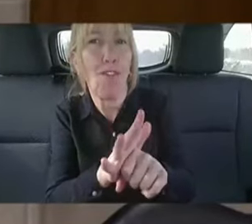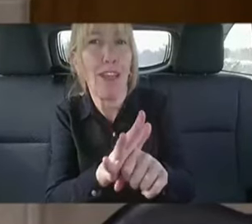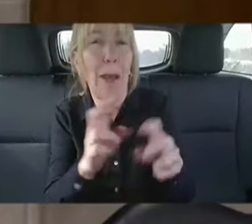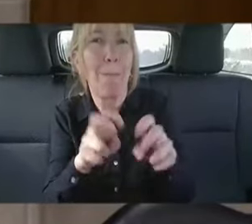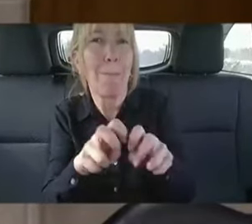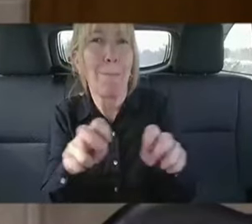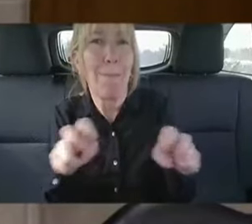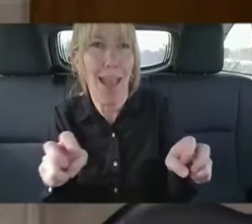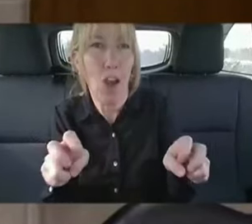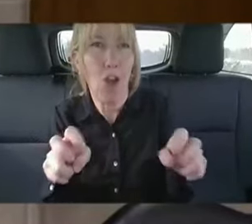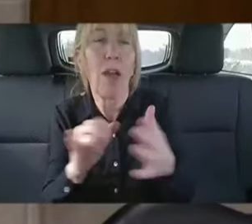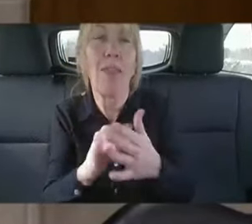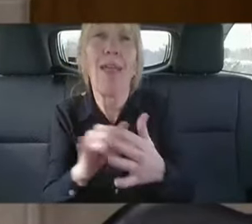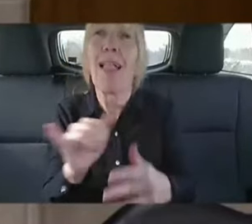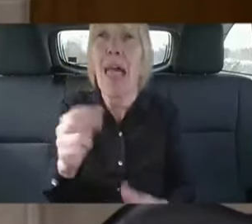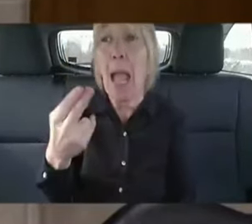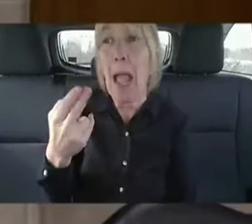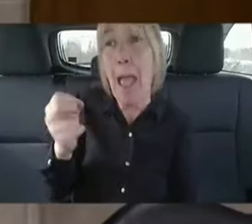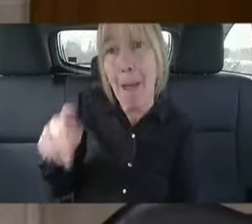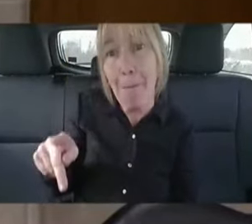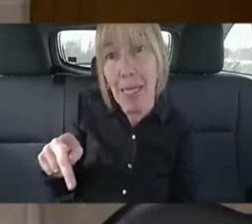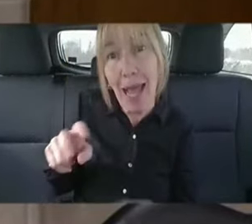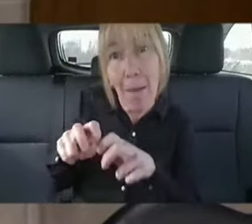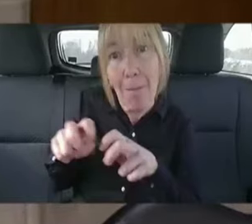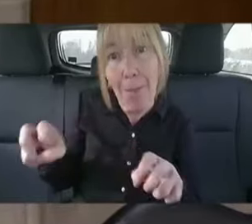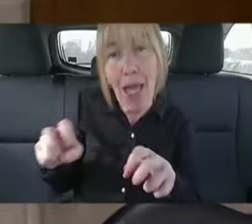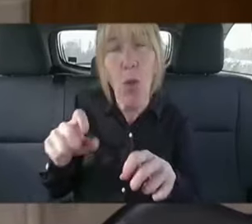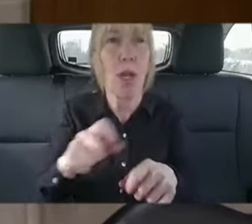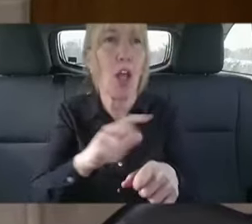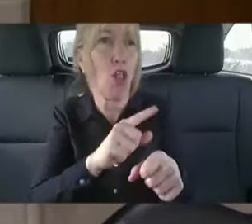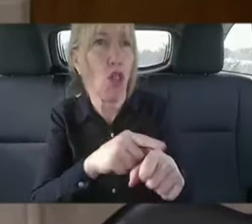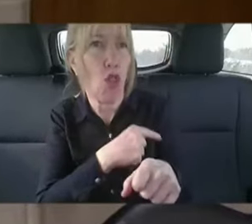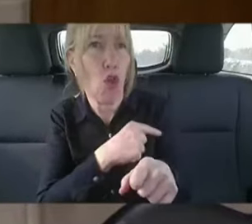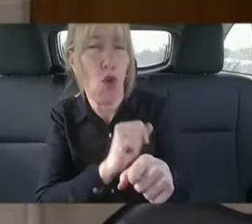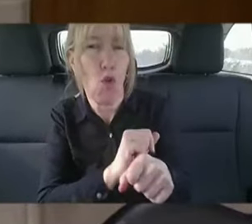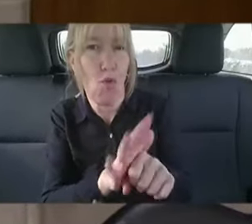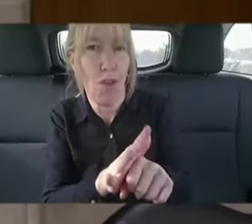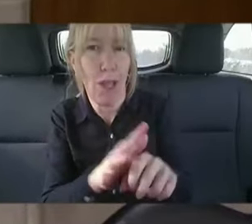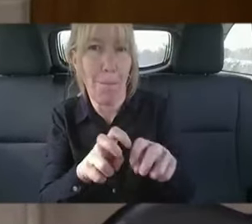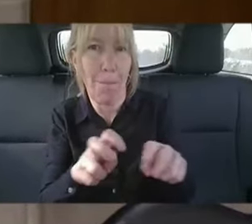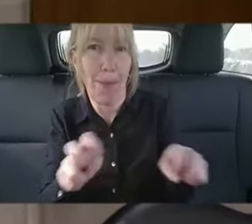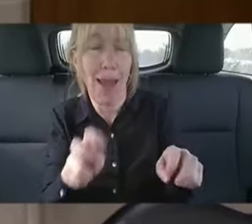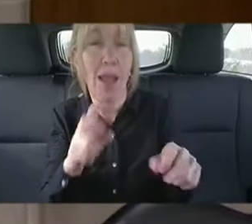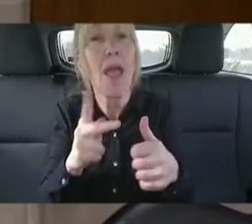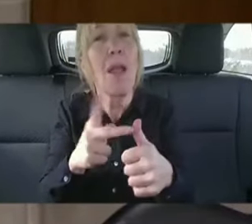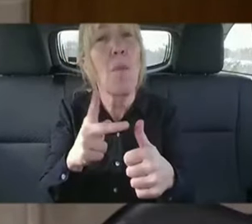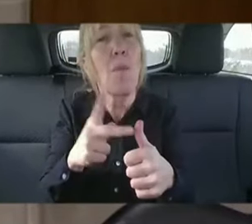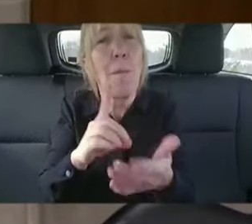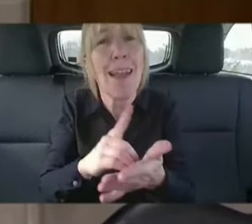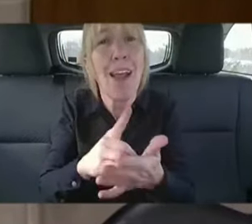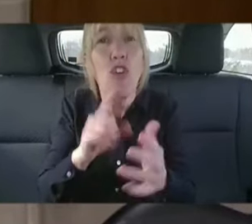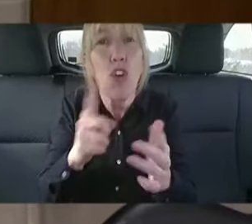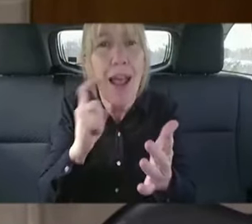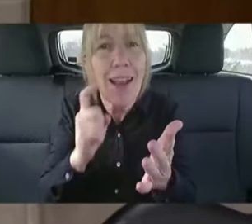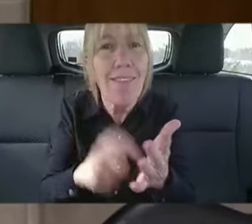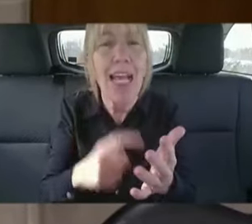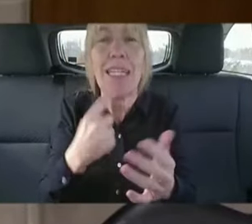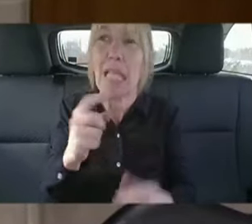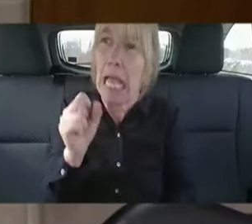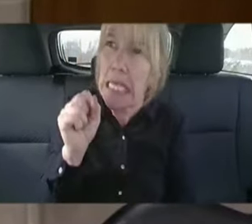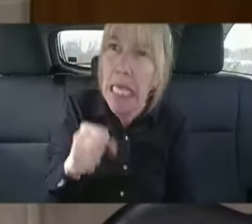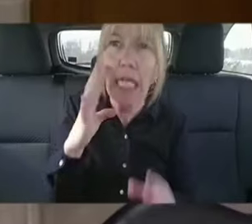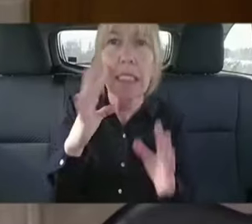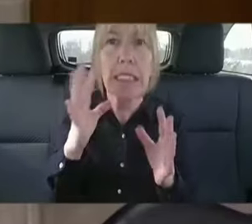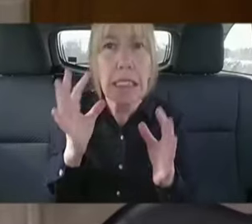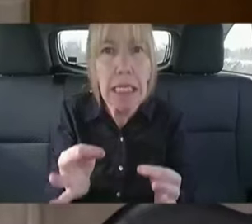what, like a hepatitis panel, we need a long COVID panel. And then our primary care doctors could identify this and say, yes, indeed. And then